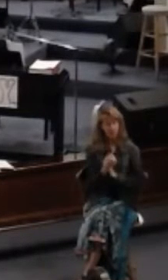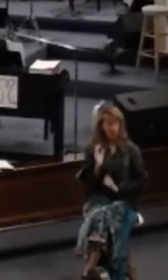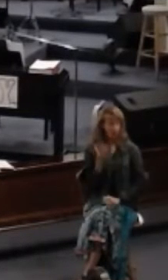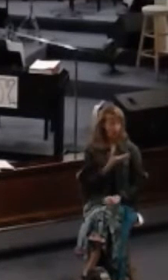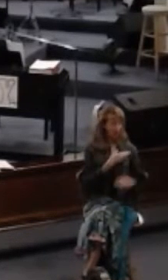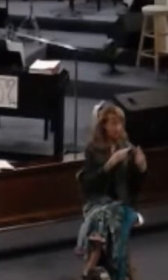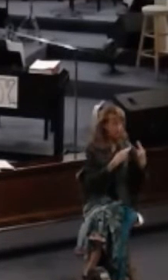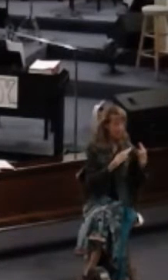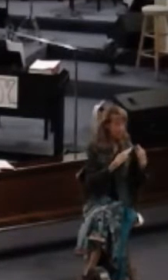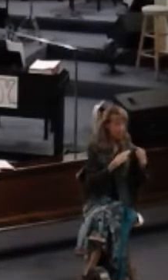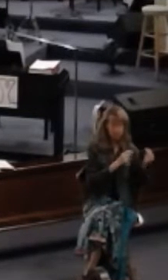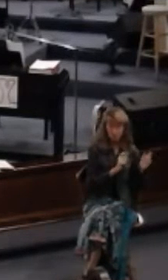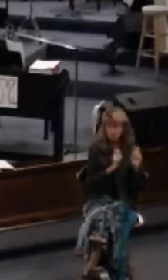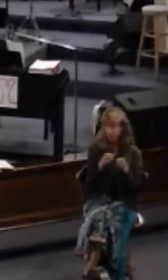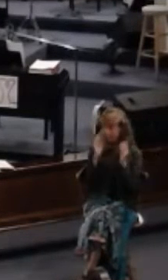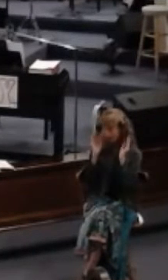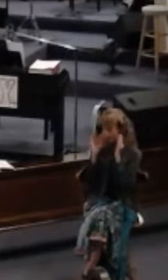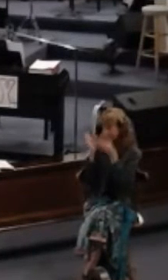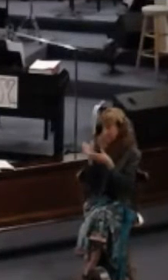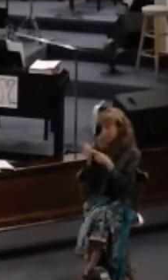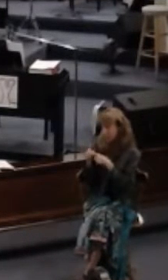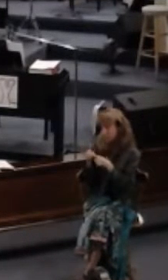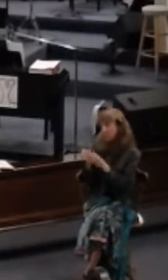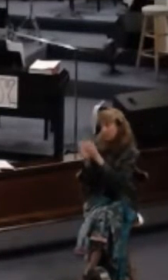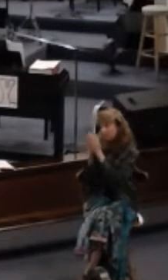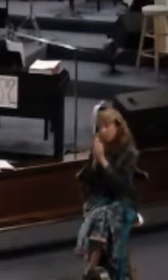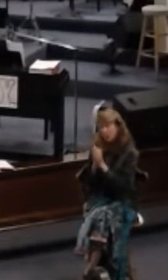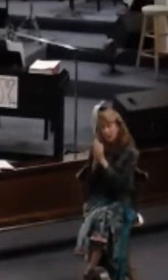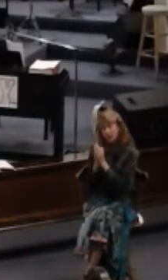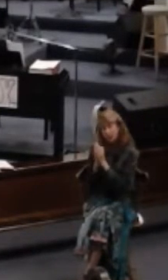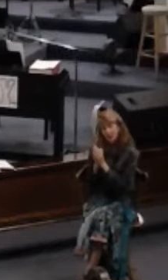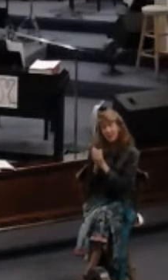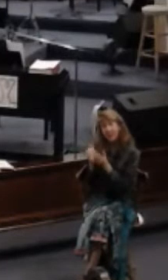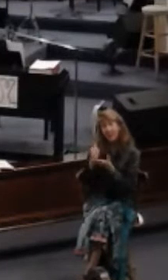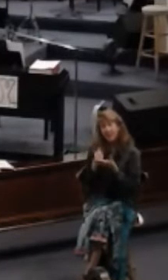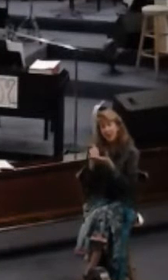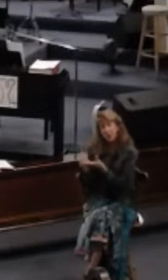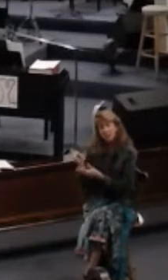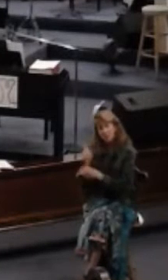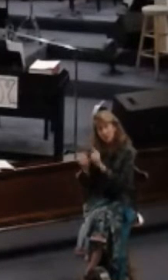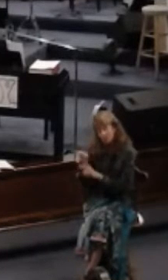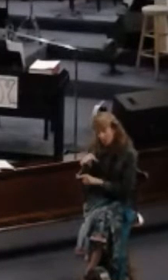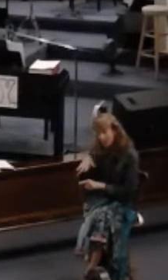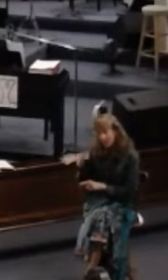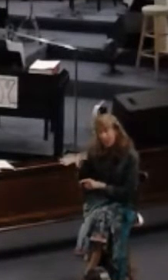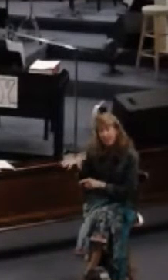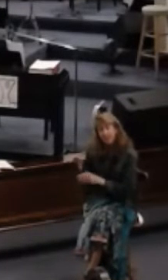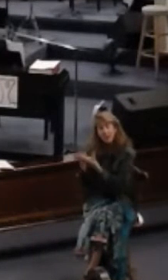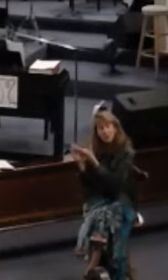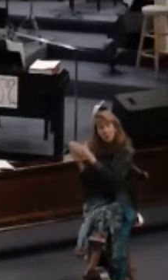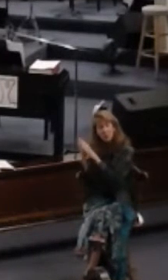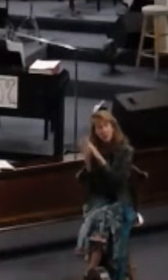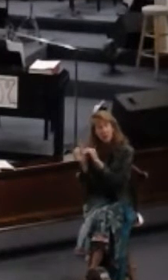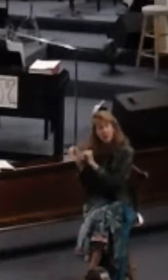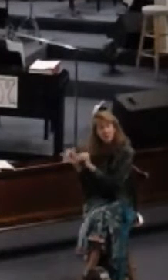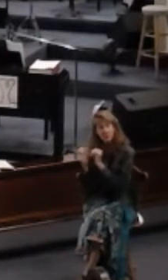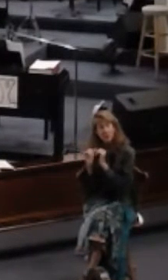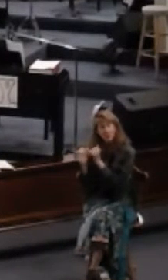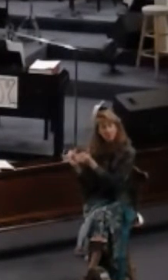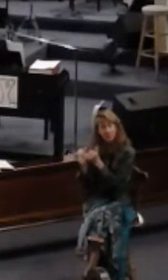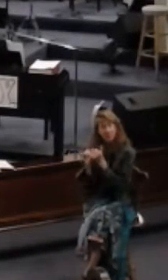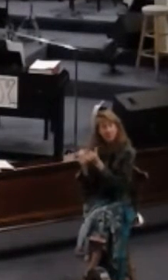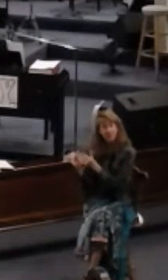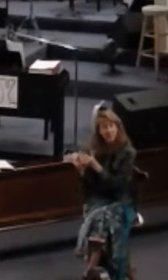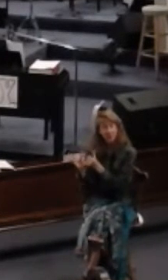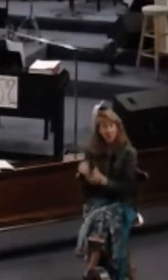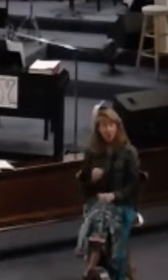them and will give our attention to prayer and the ministry of the Word. Now, one of my